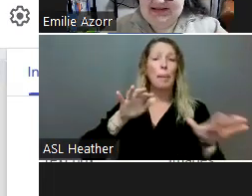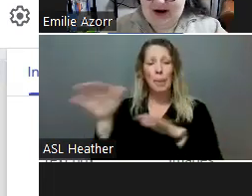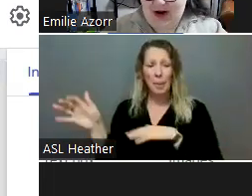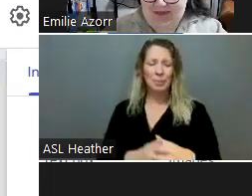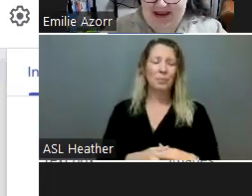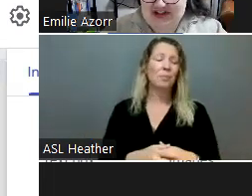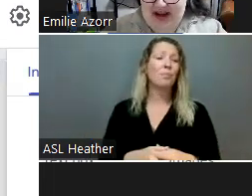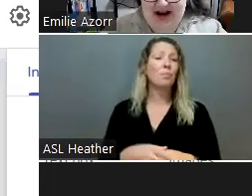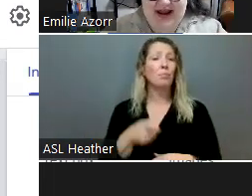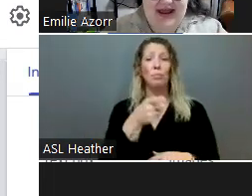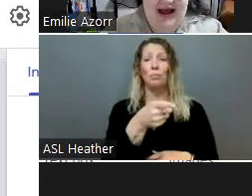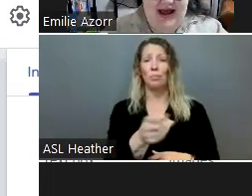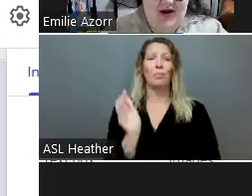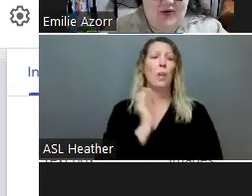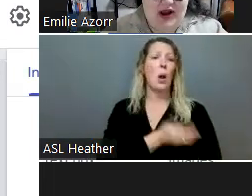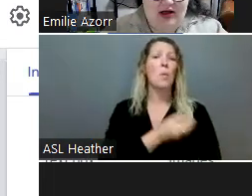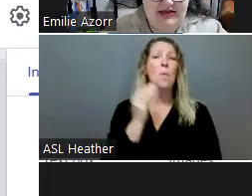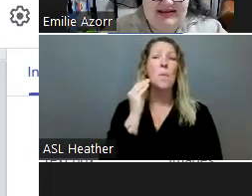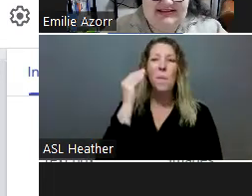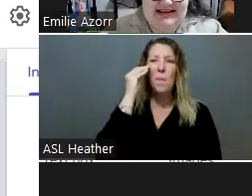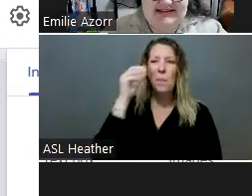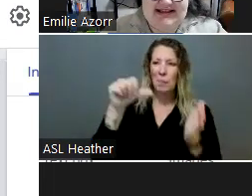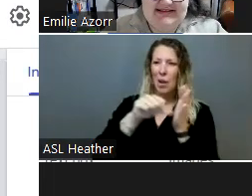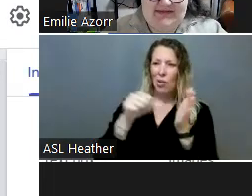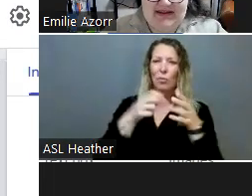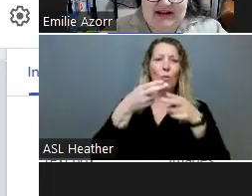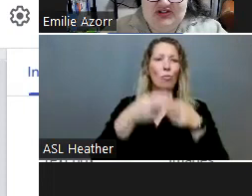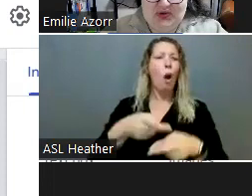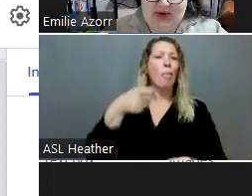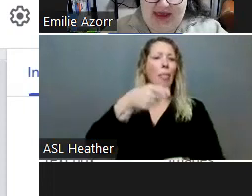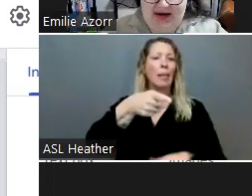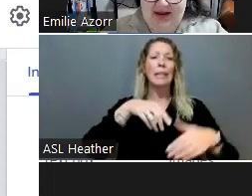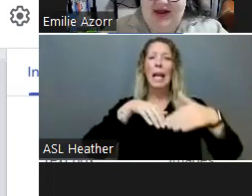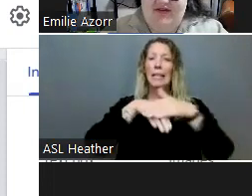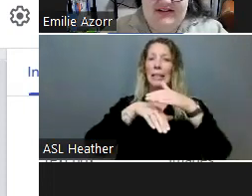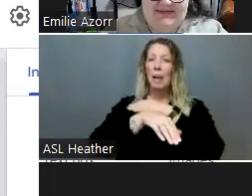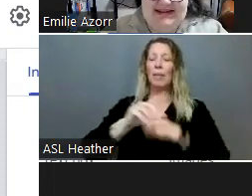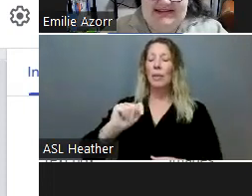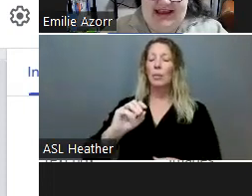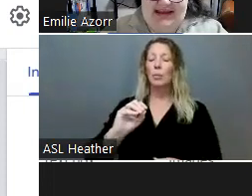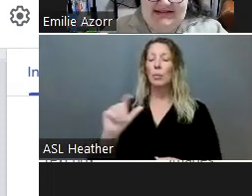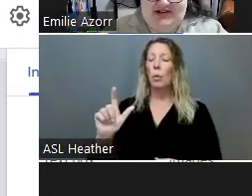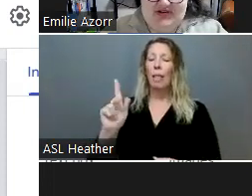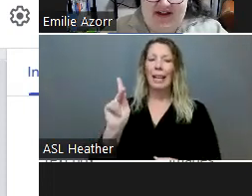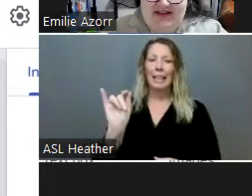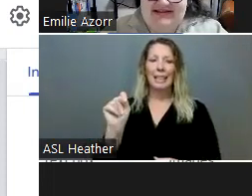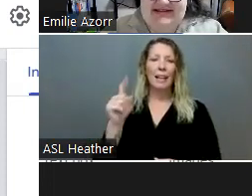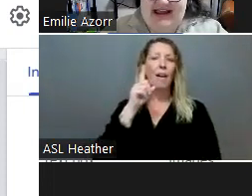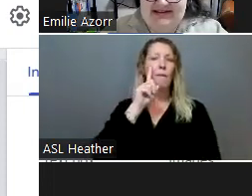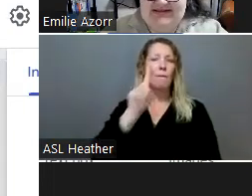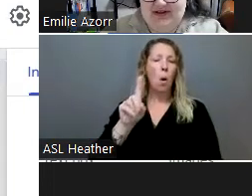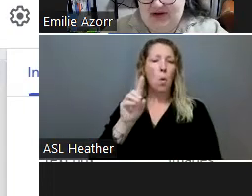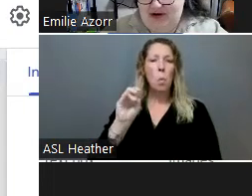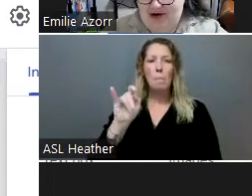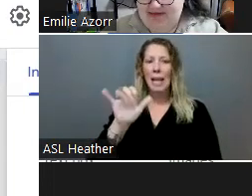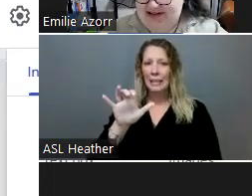So this is our home page here. We're calling this the Accessibility Toolkit for Domestic and Sexual Violence